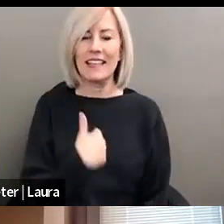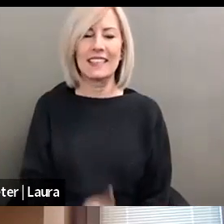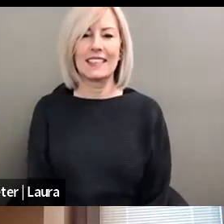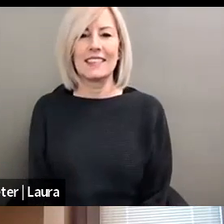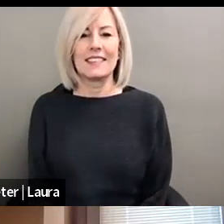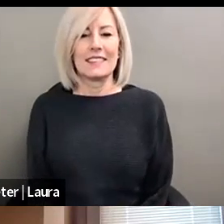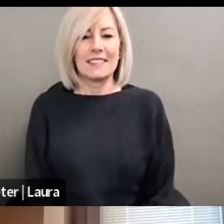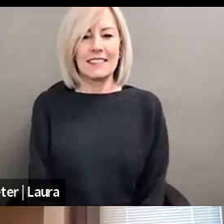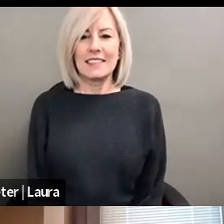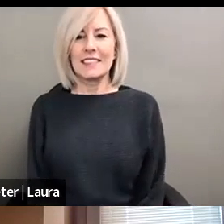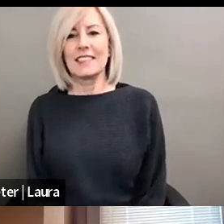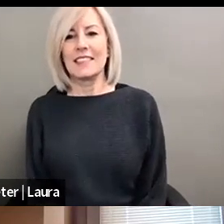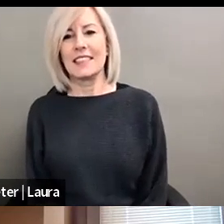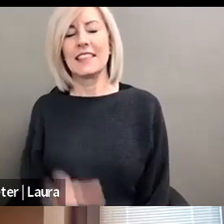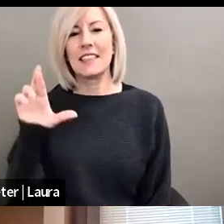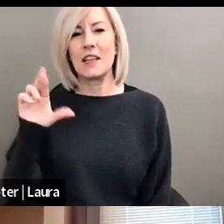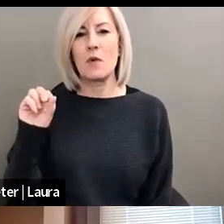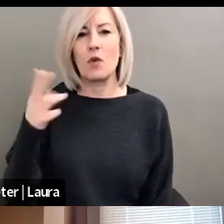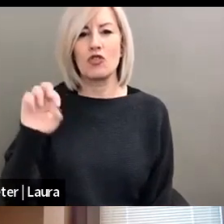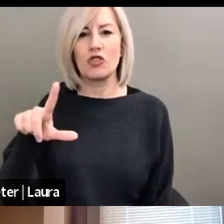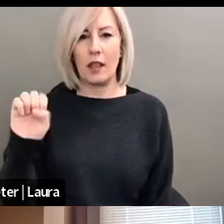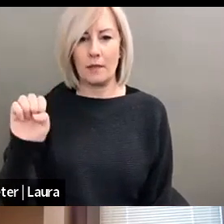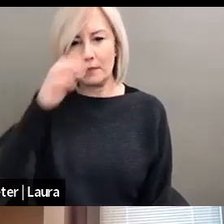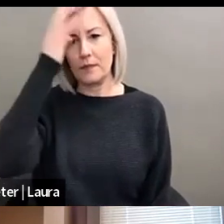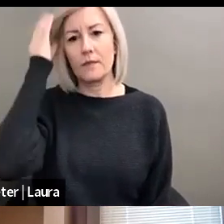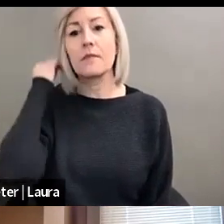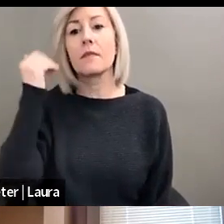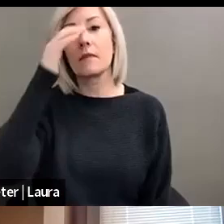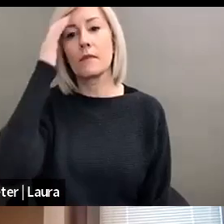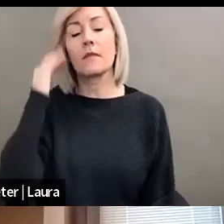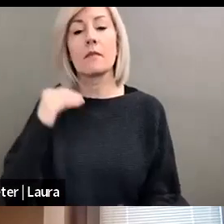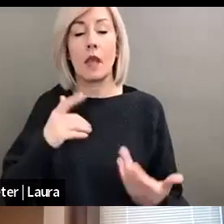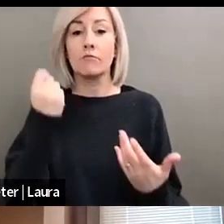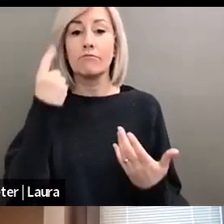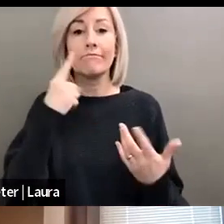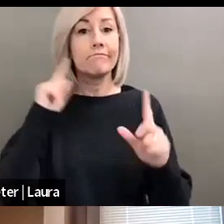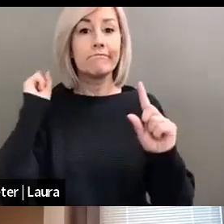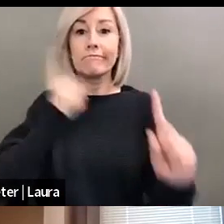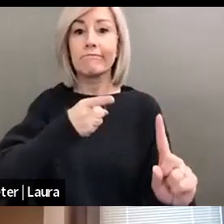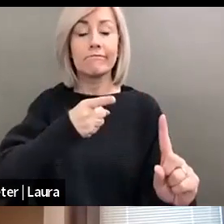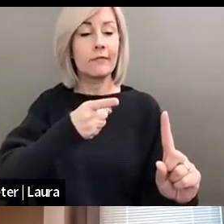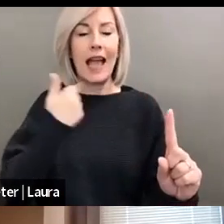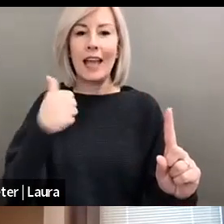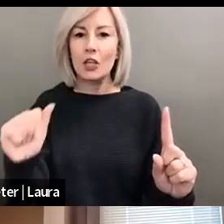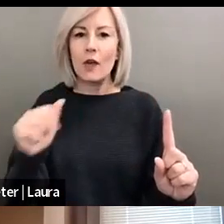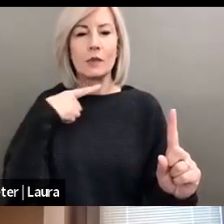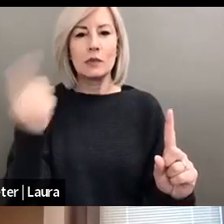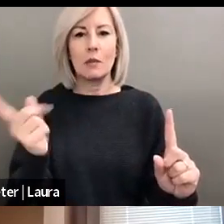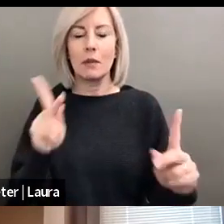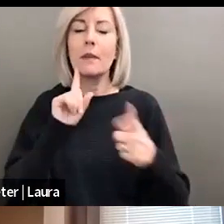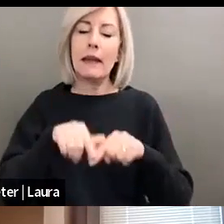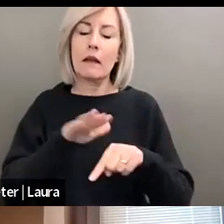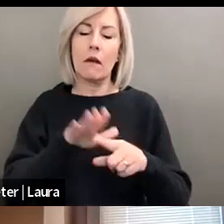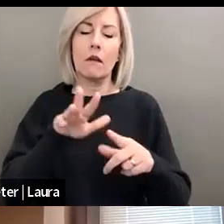thank you. And if I may, to Charlie's point on the getting straight to the point, I try and convey that, depending on the issue, of